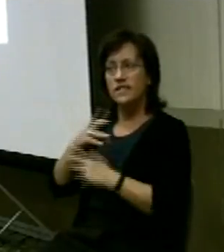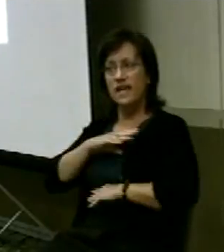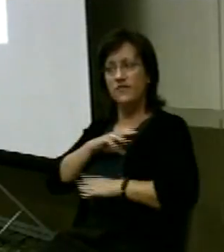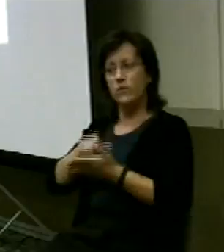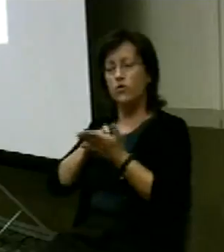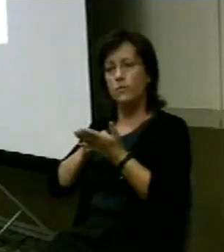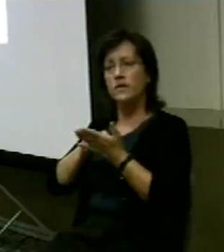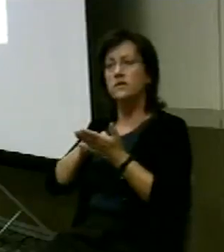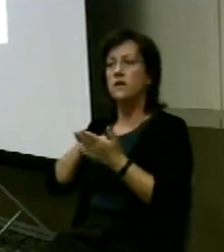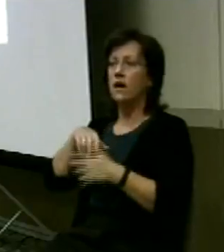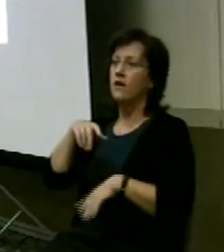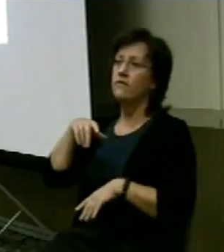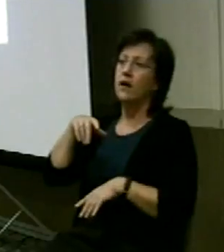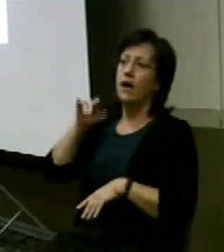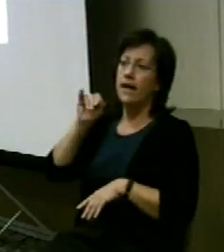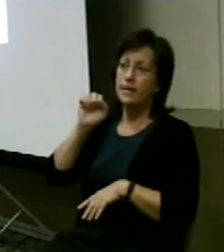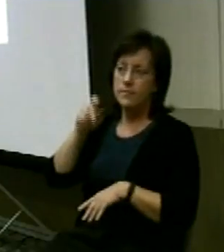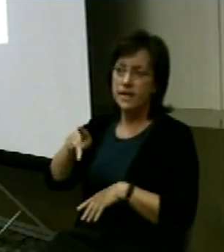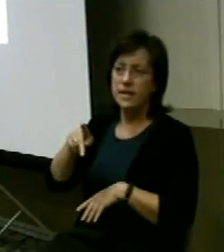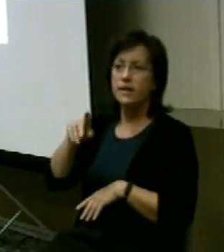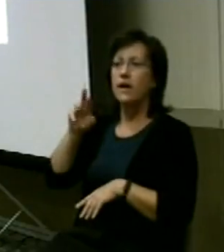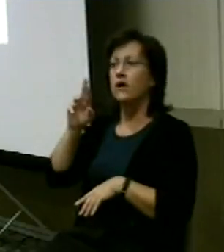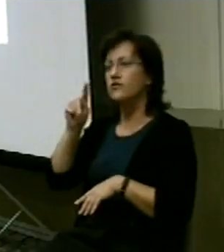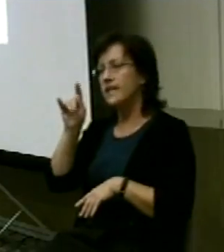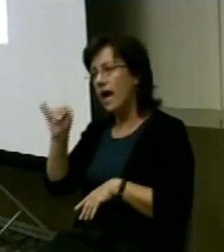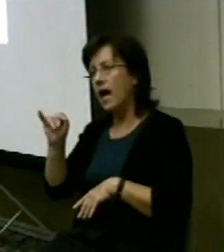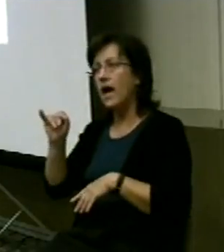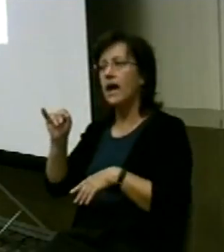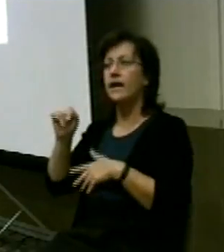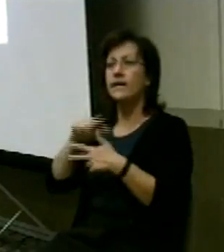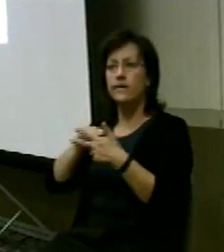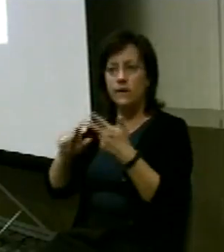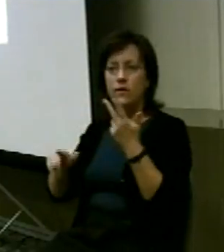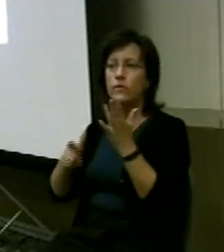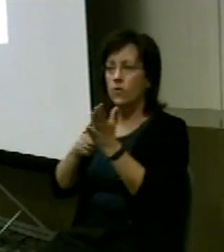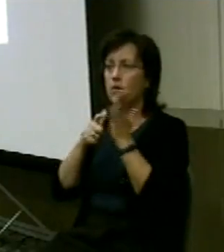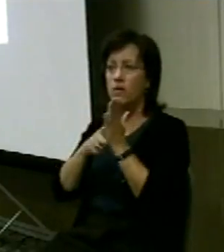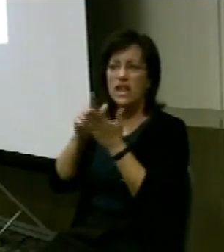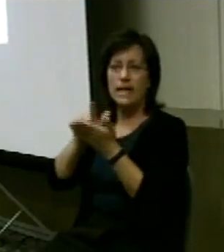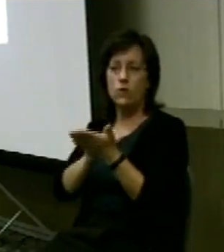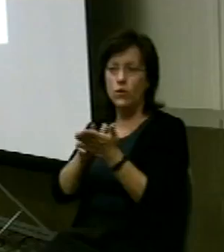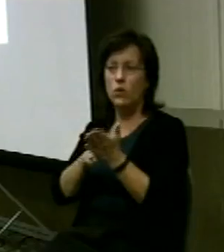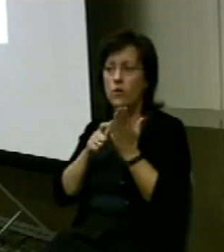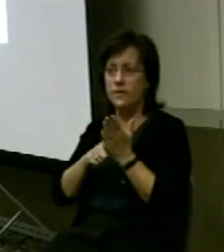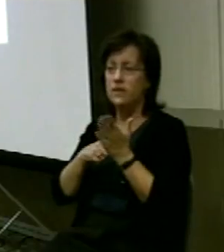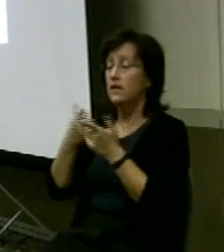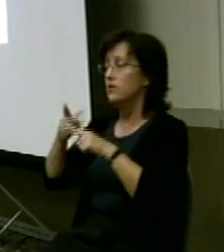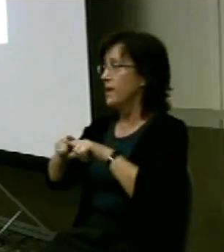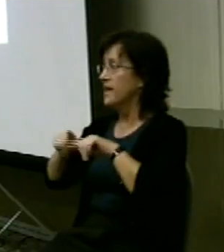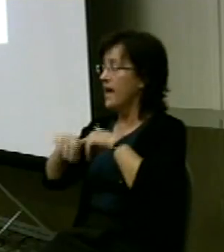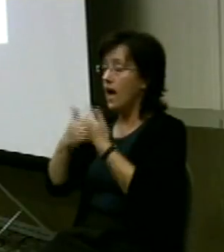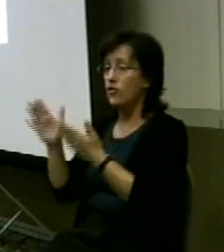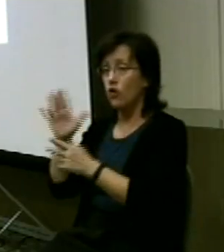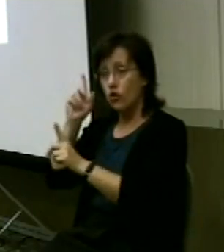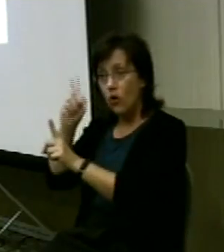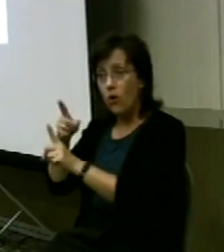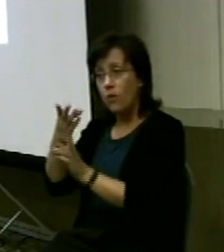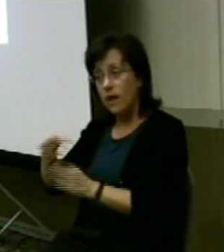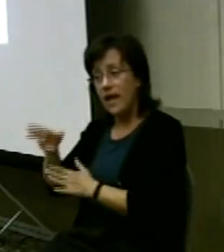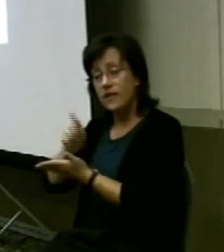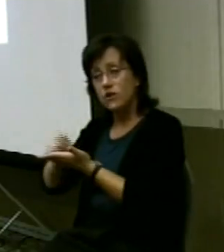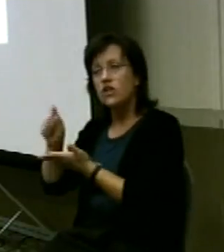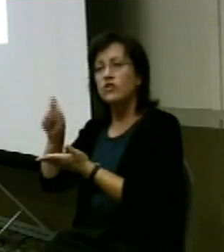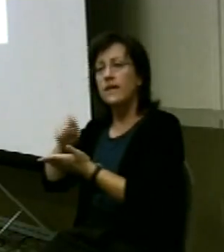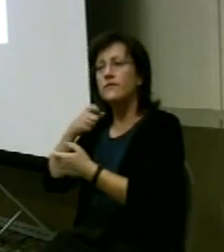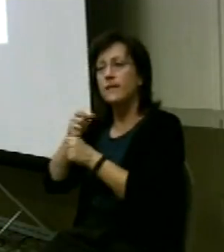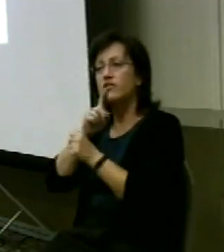or of RTI? And so depending on how your goals and your plan is written, you'll have to make sure that your data is